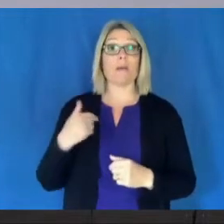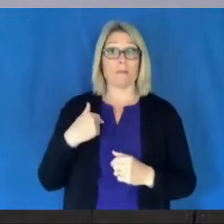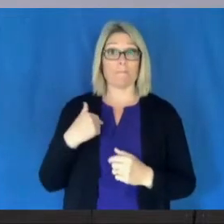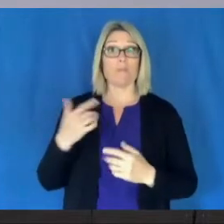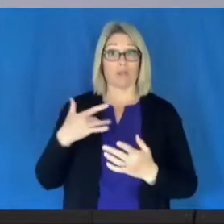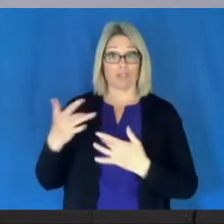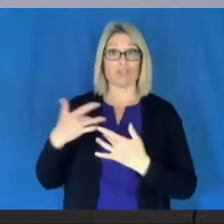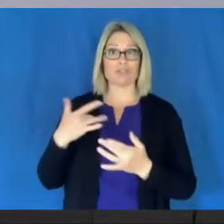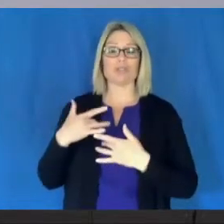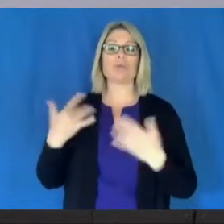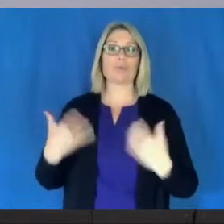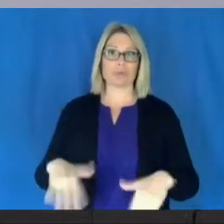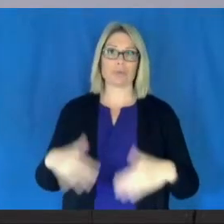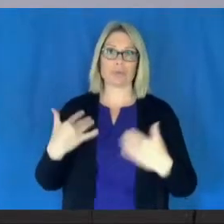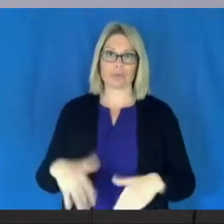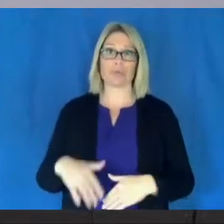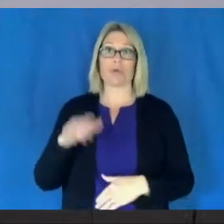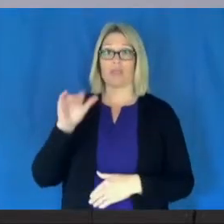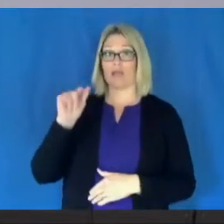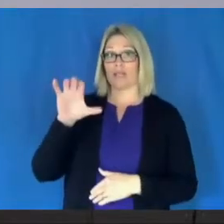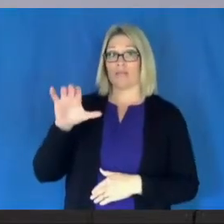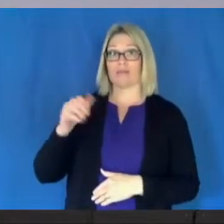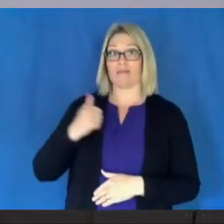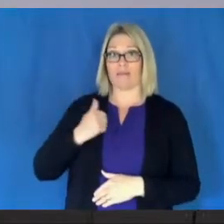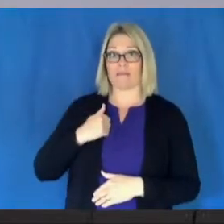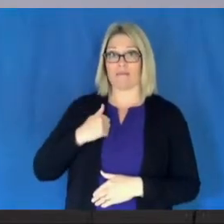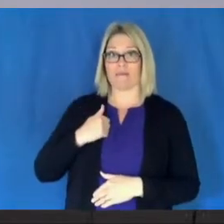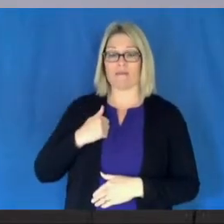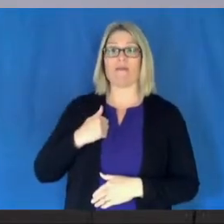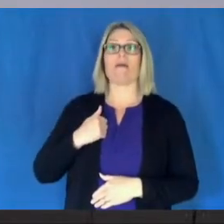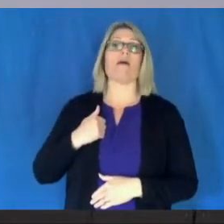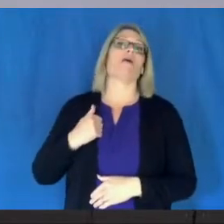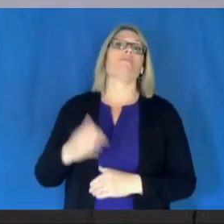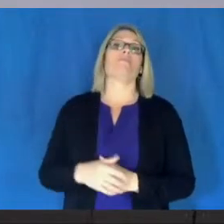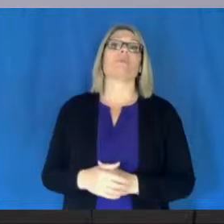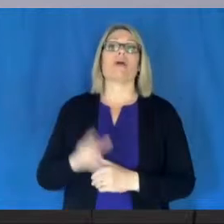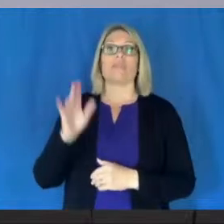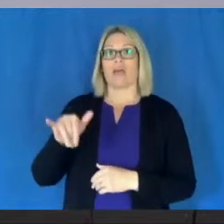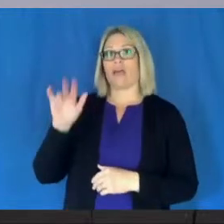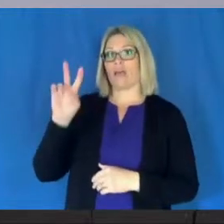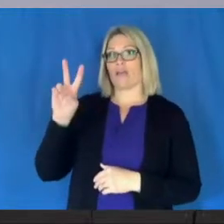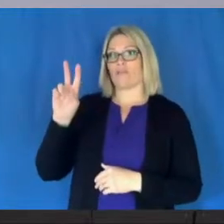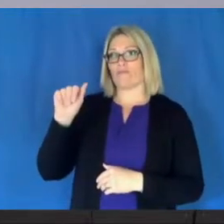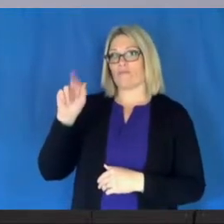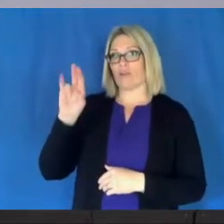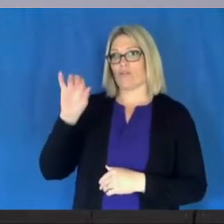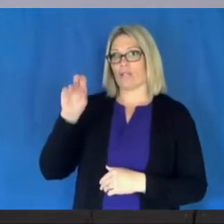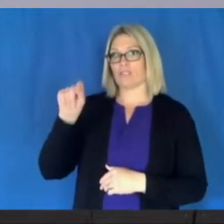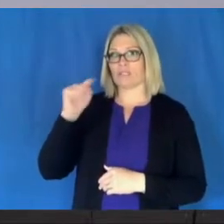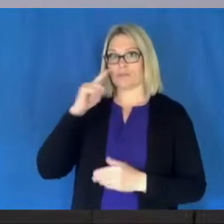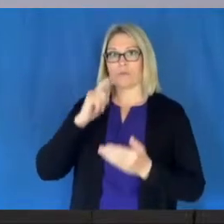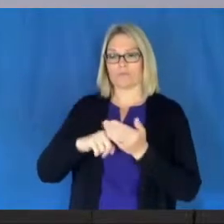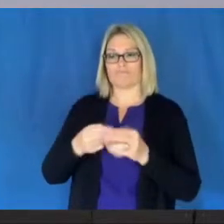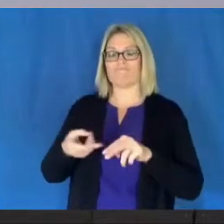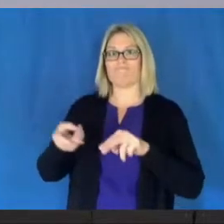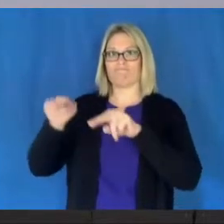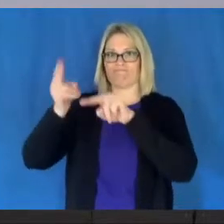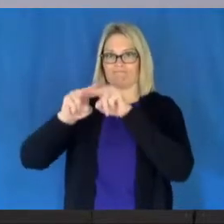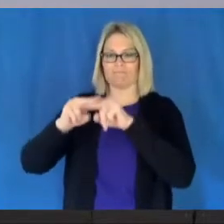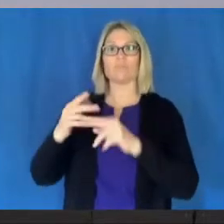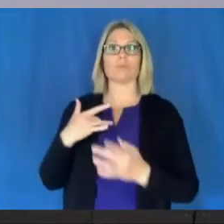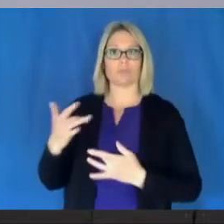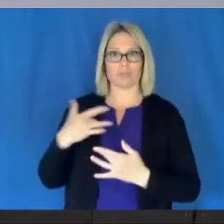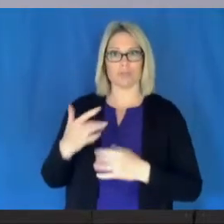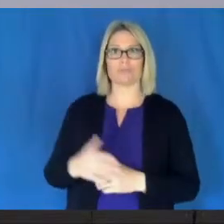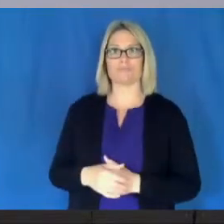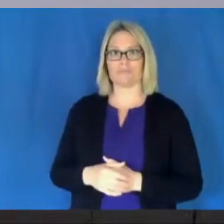evolving situation in Atlantic Canada and the rising prevalence of variants of concern. My colleagues